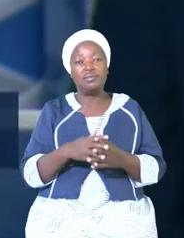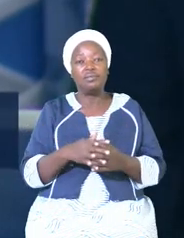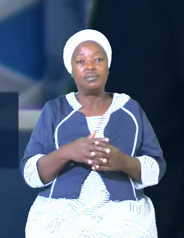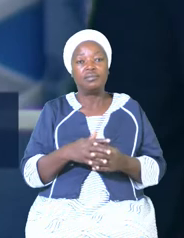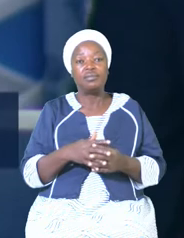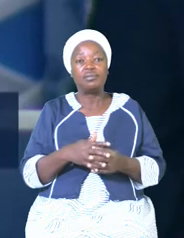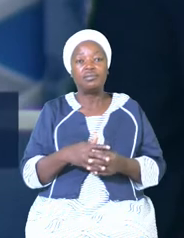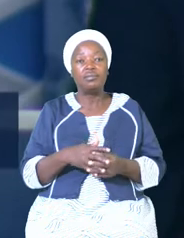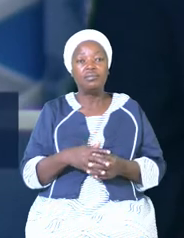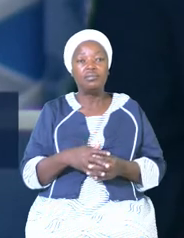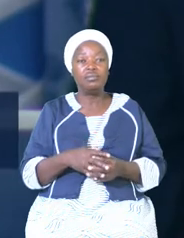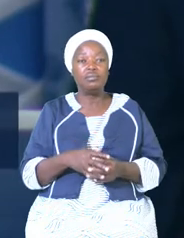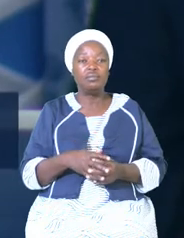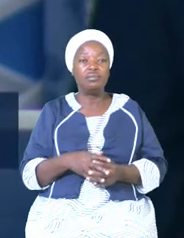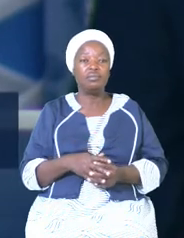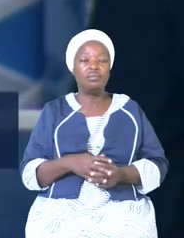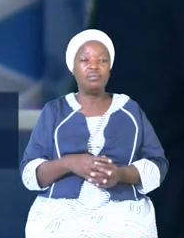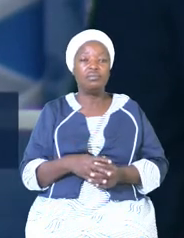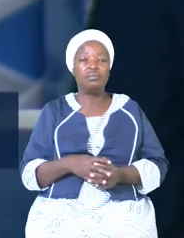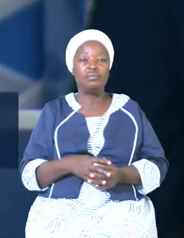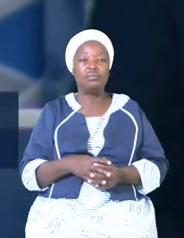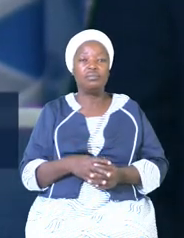If we are done, let's see your hand waved.